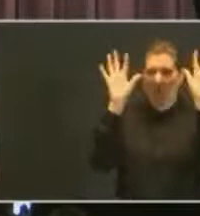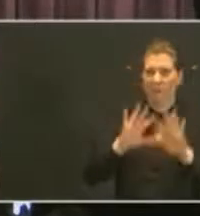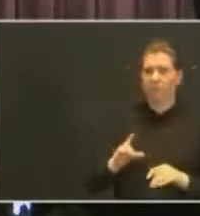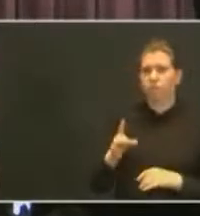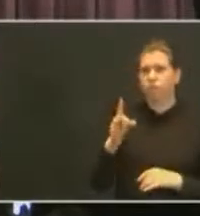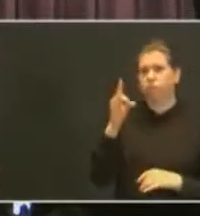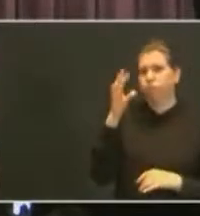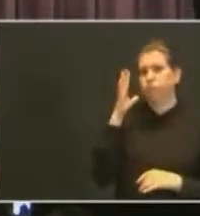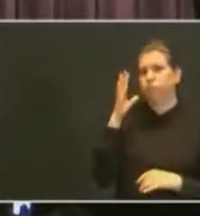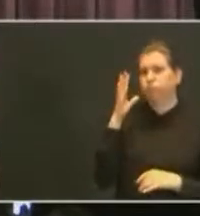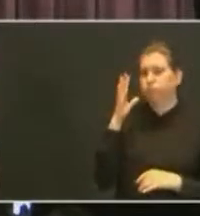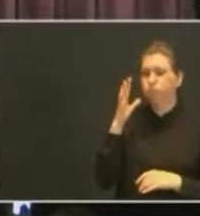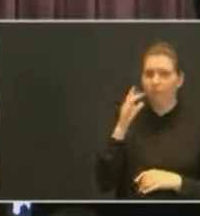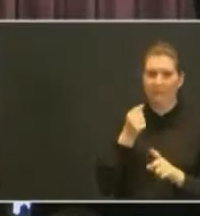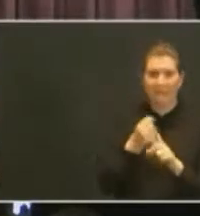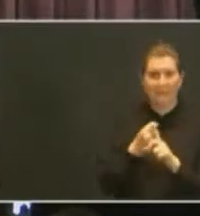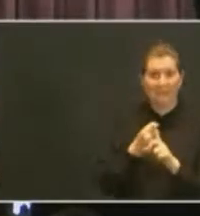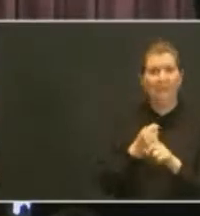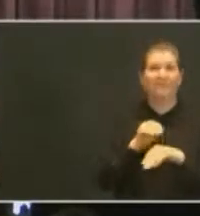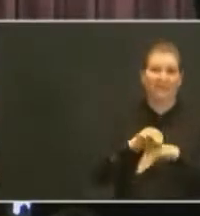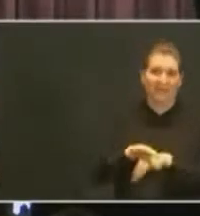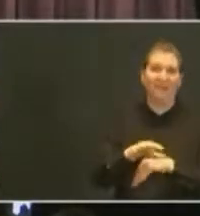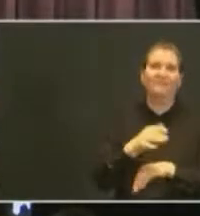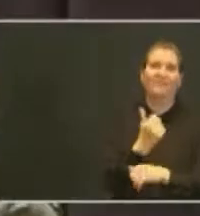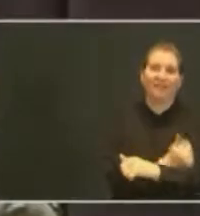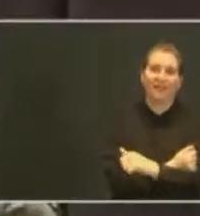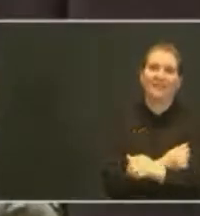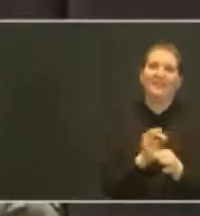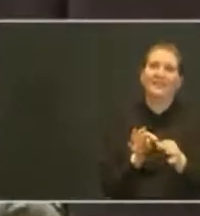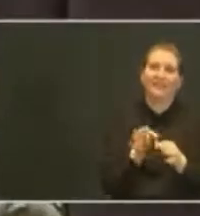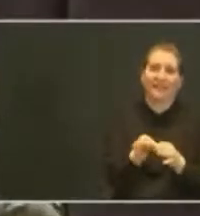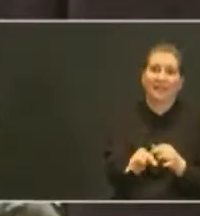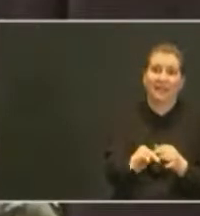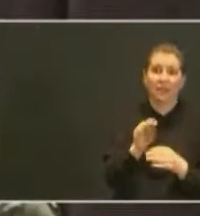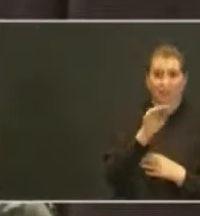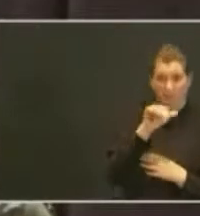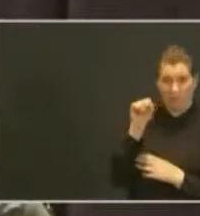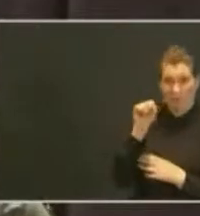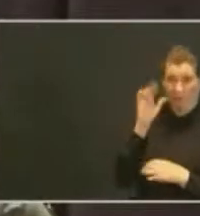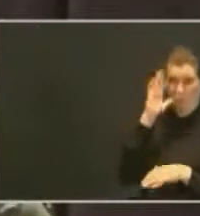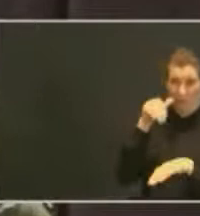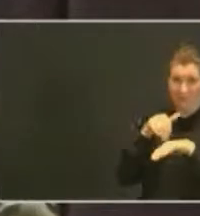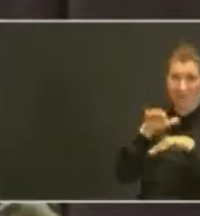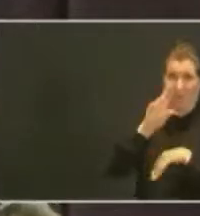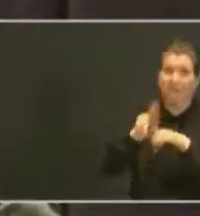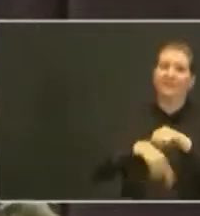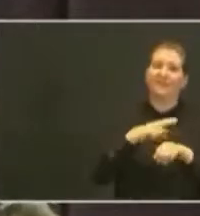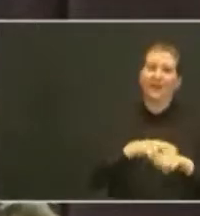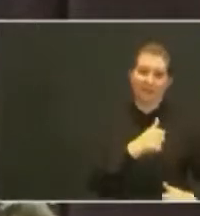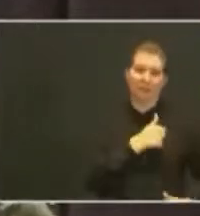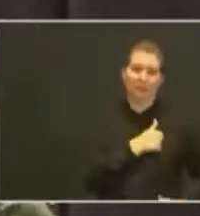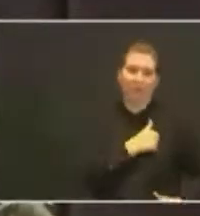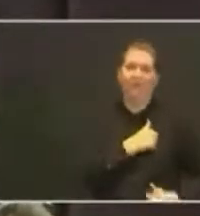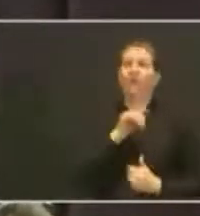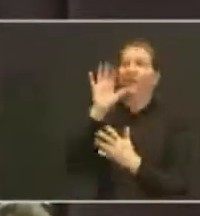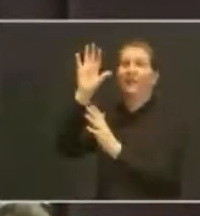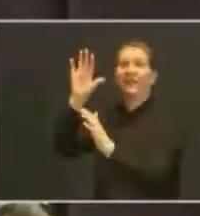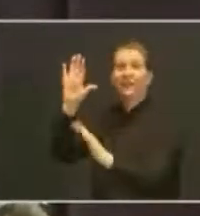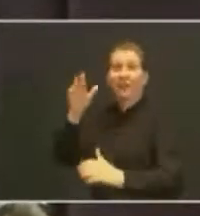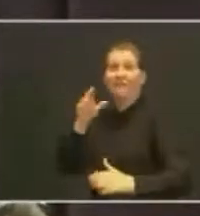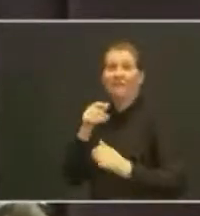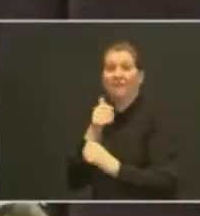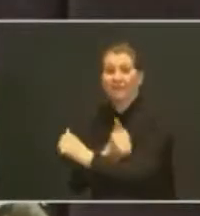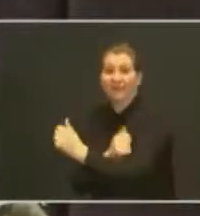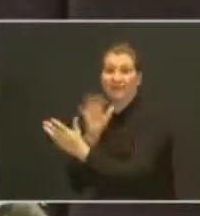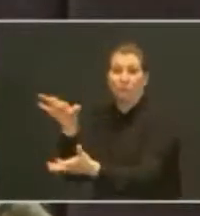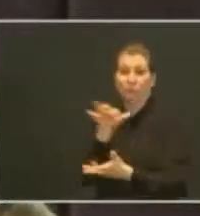themselves. Do you plan on doing that? What's sort of happening here? Yes, so we have no news on that. There's been no news to us relative to any